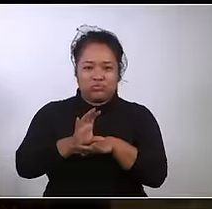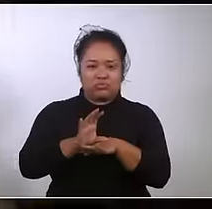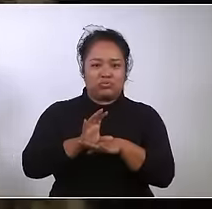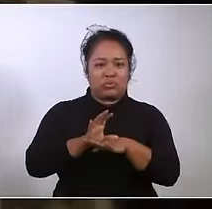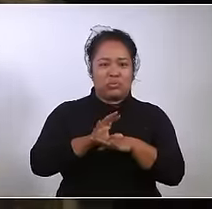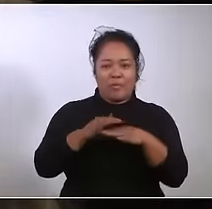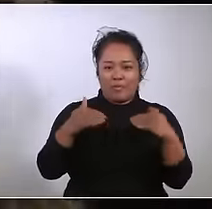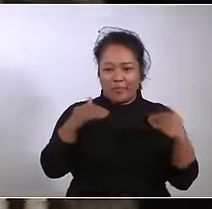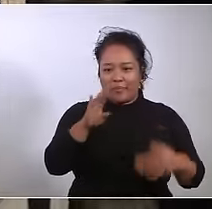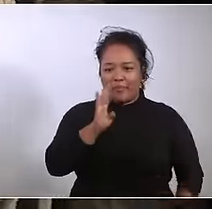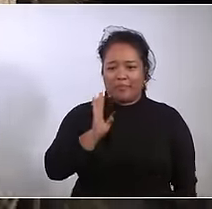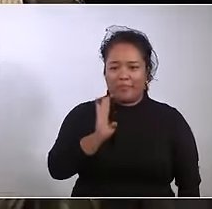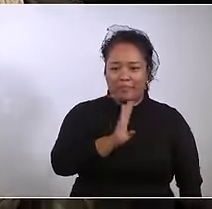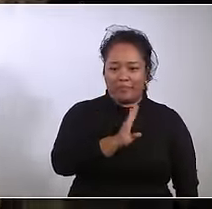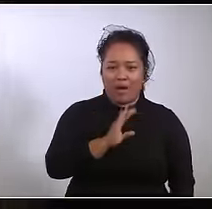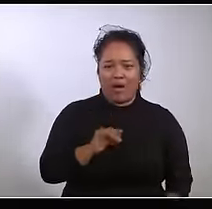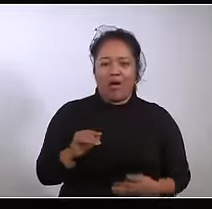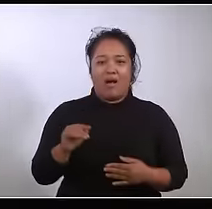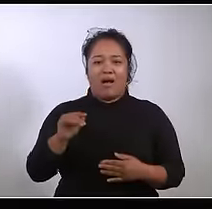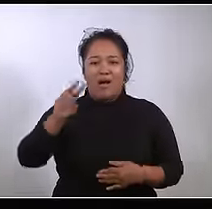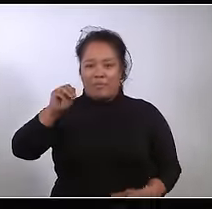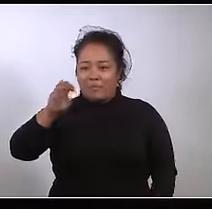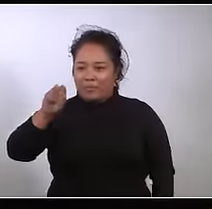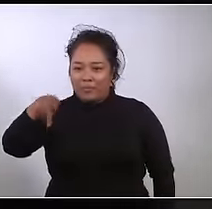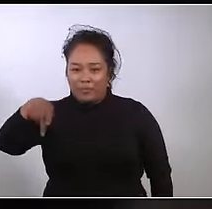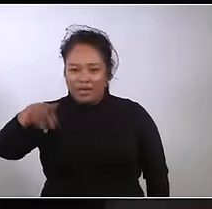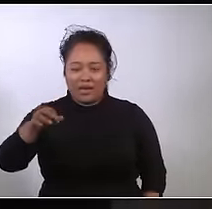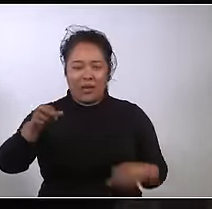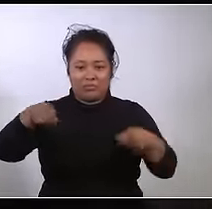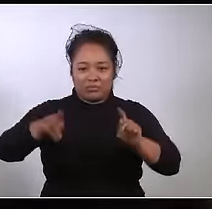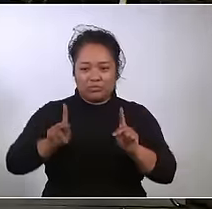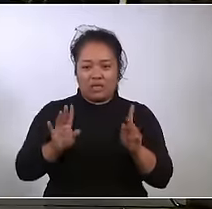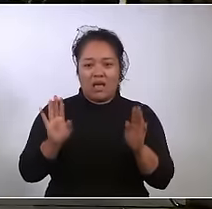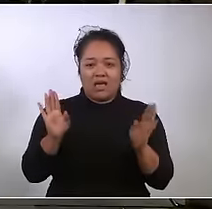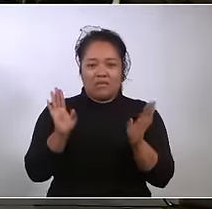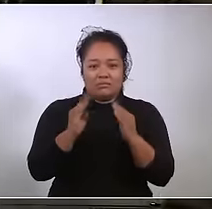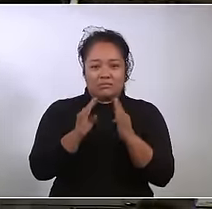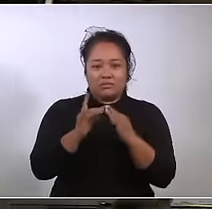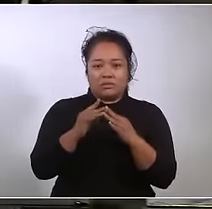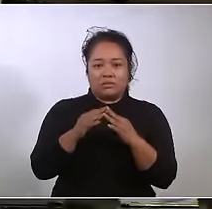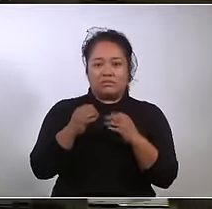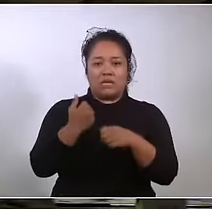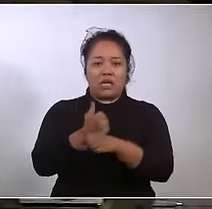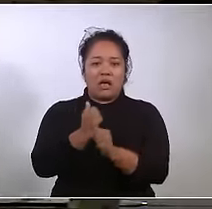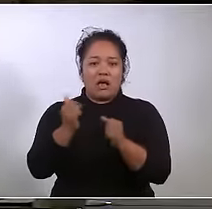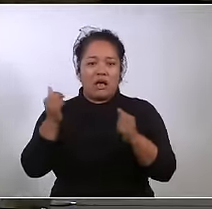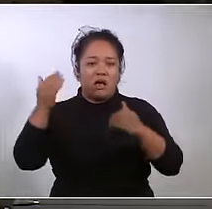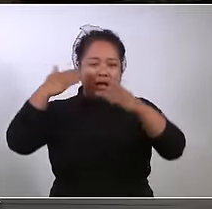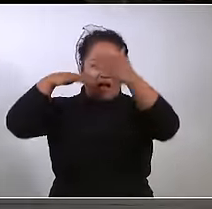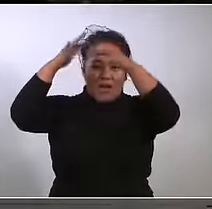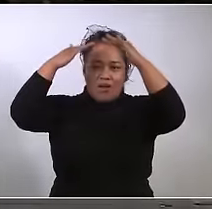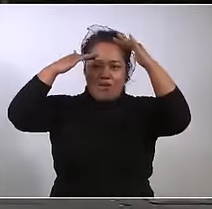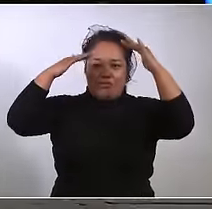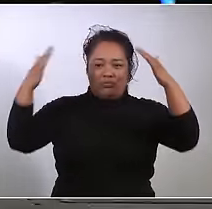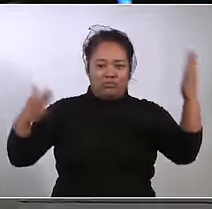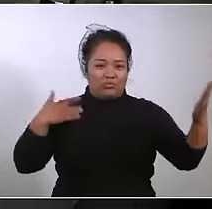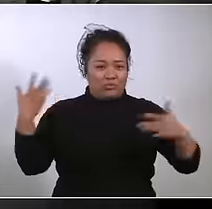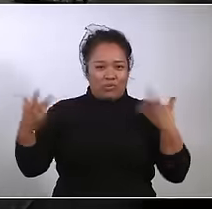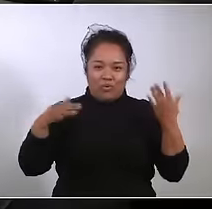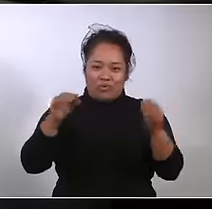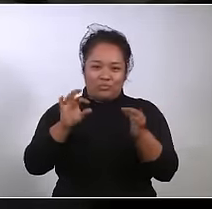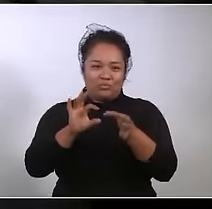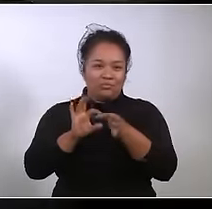the messengers of peace, as the apostolic assembly, we can make heaven rejoice together in the name of Jesus.